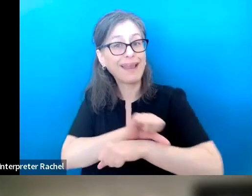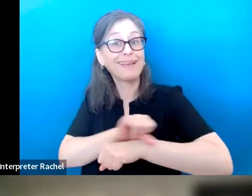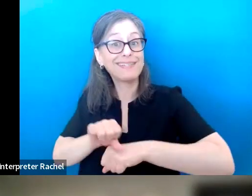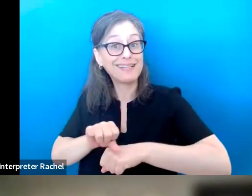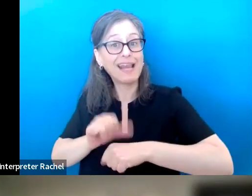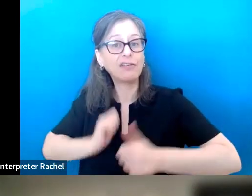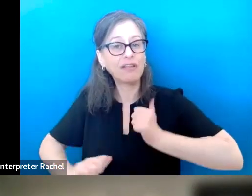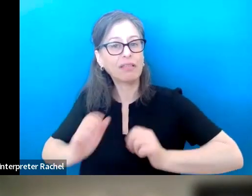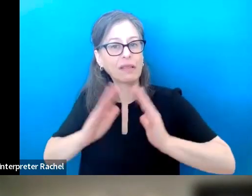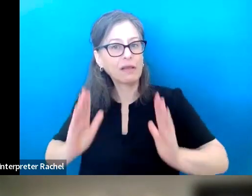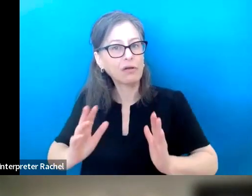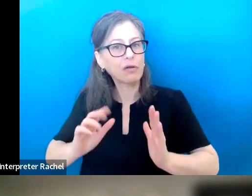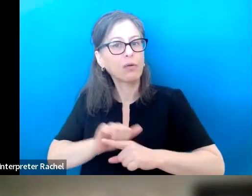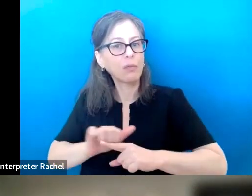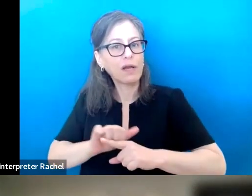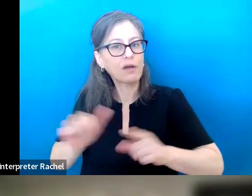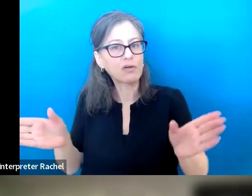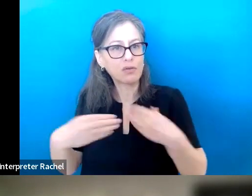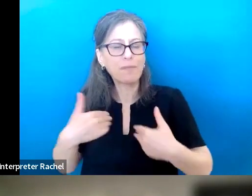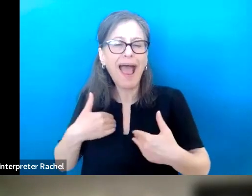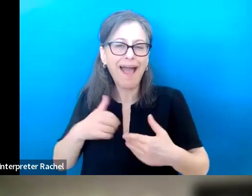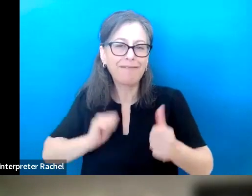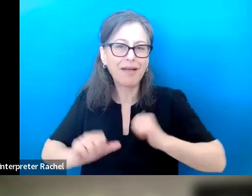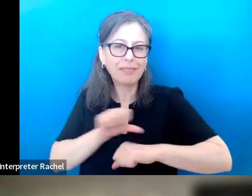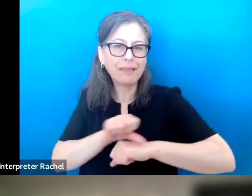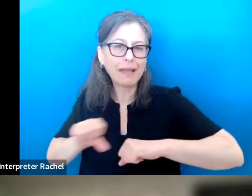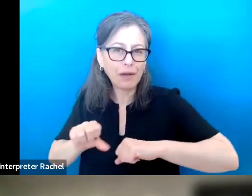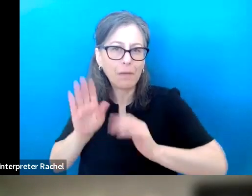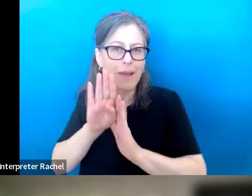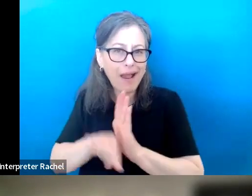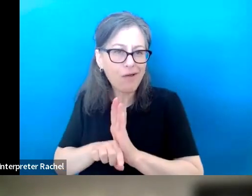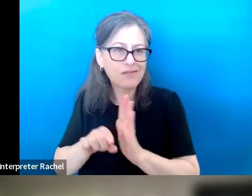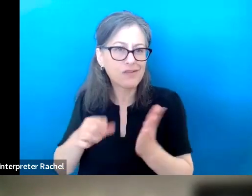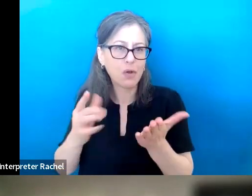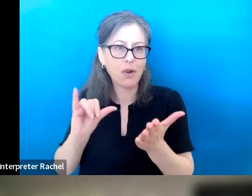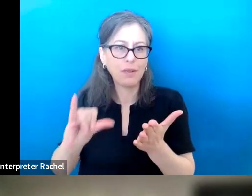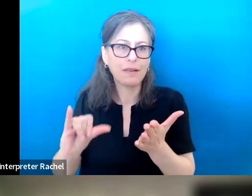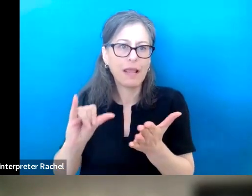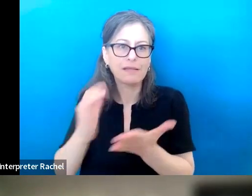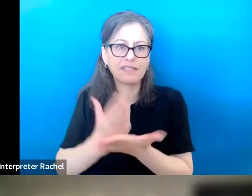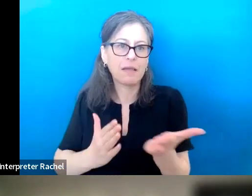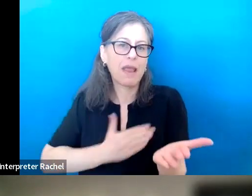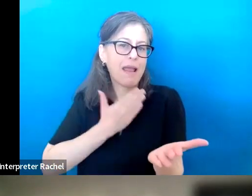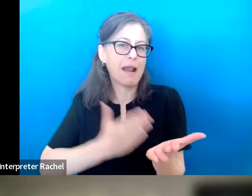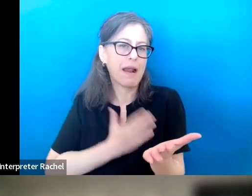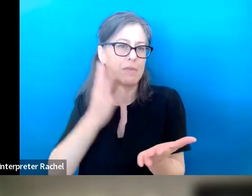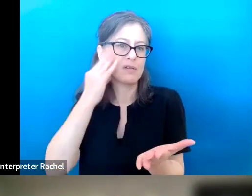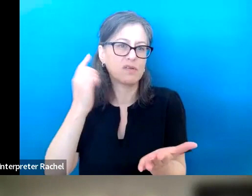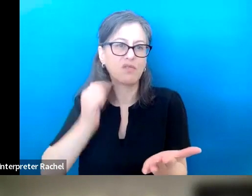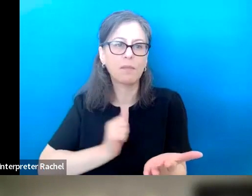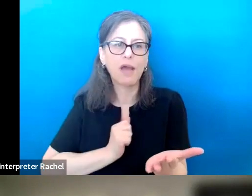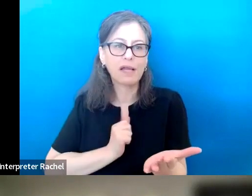And you know, I have a theater background, and that's some of the most like happiest experiences in like a